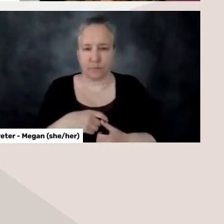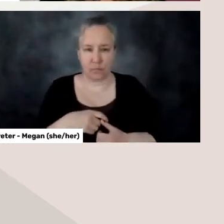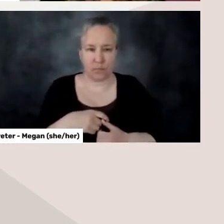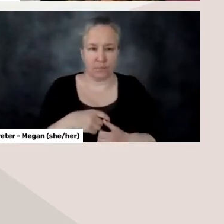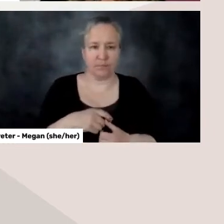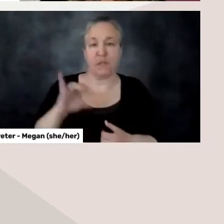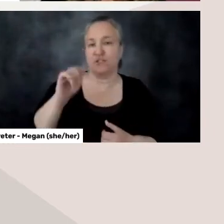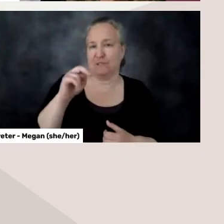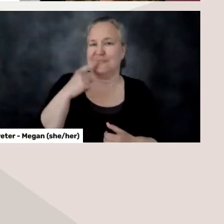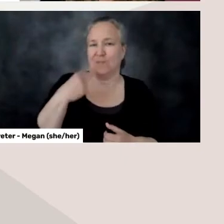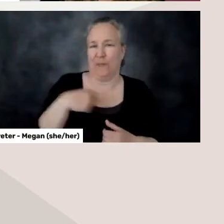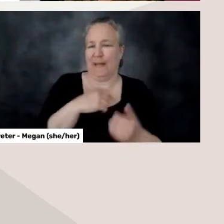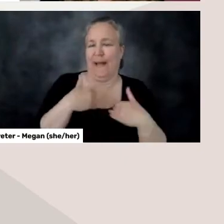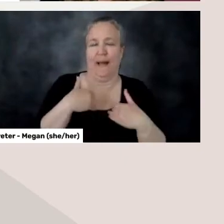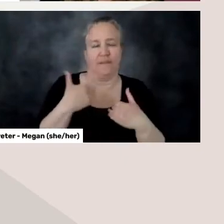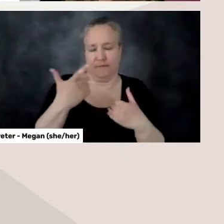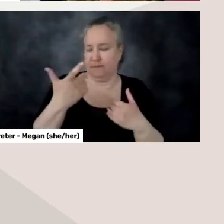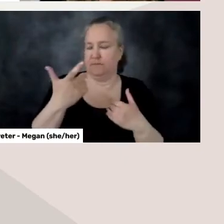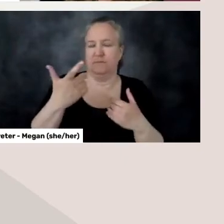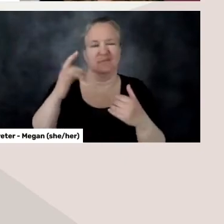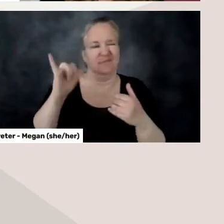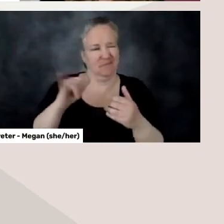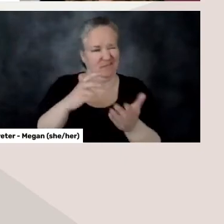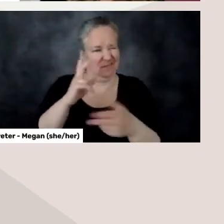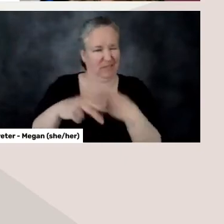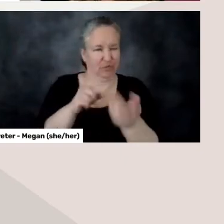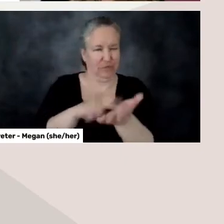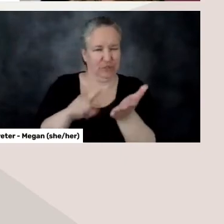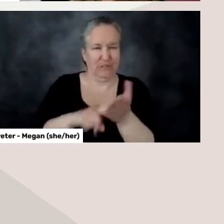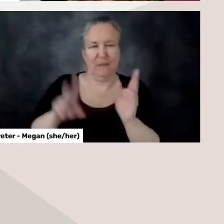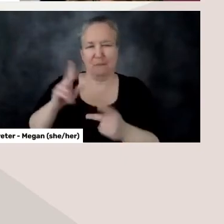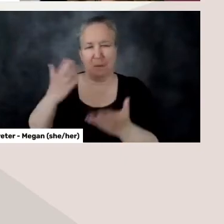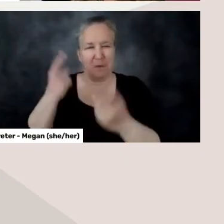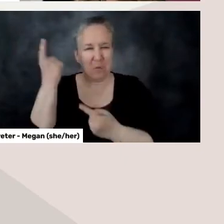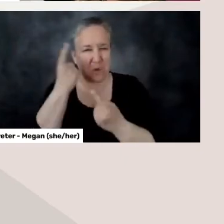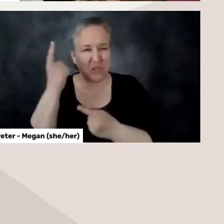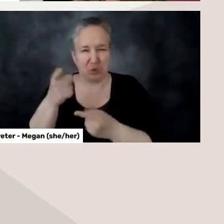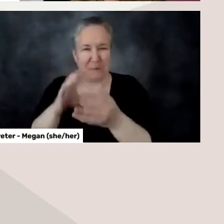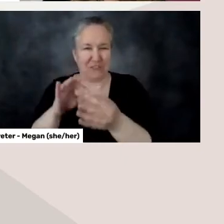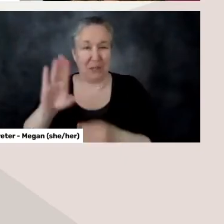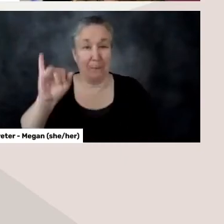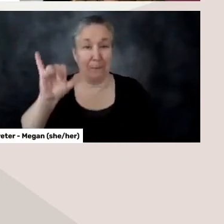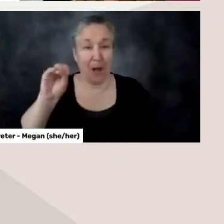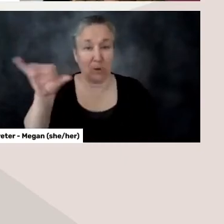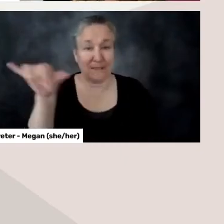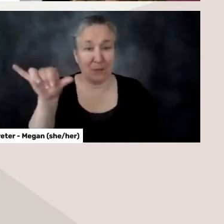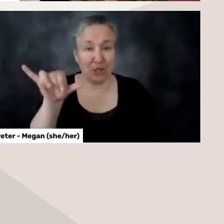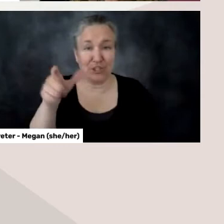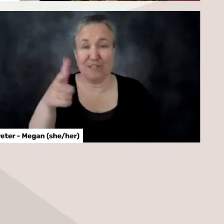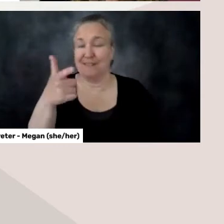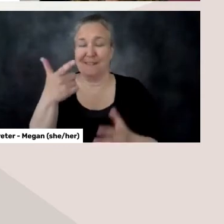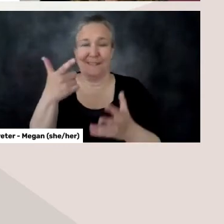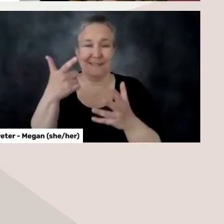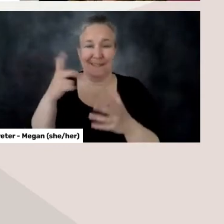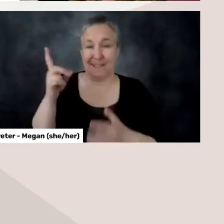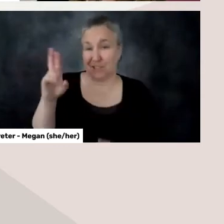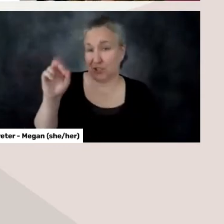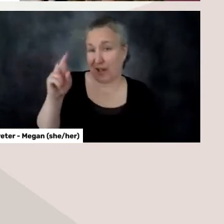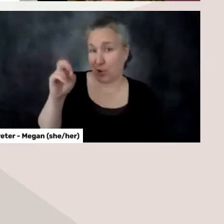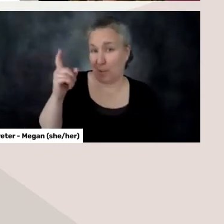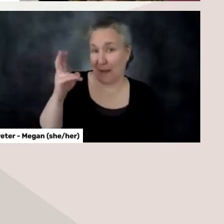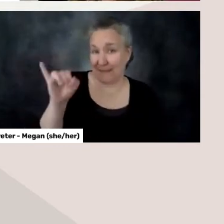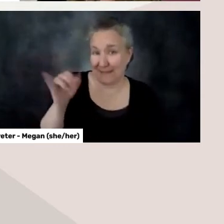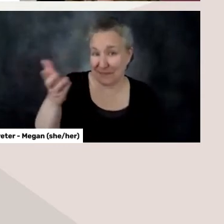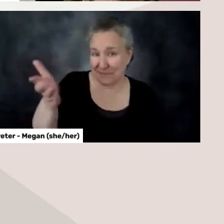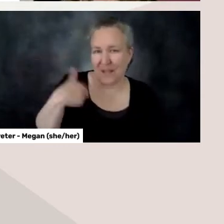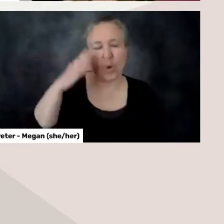brought up biosimilars, and there's probably people saying, what's a biosimilar? Dr. Kaklamani, are you okay just giving the, because I know